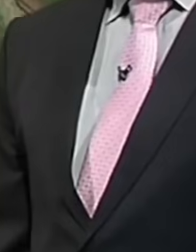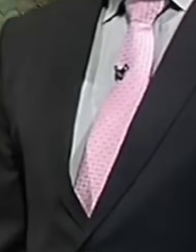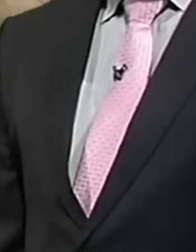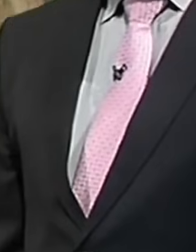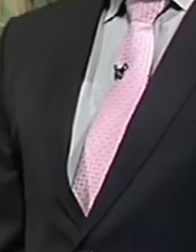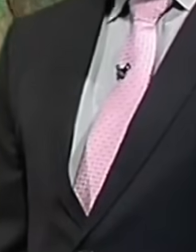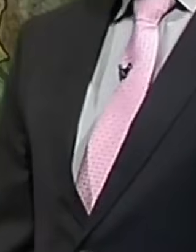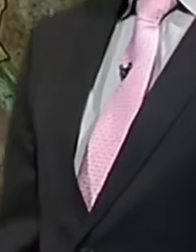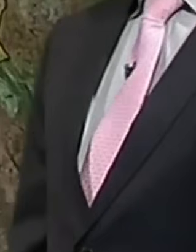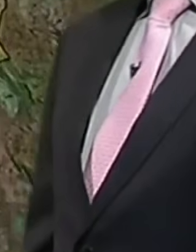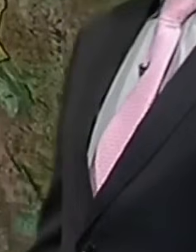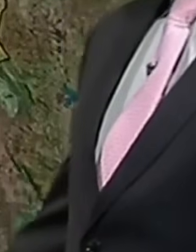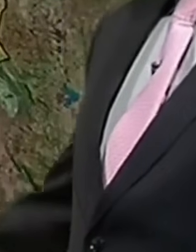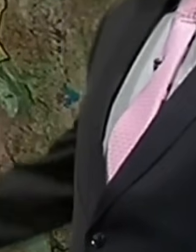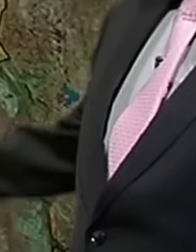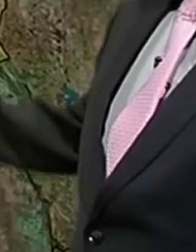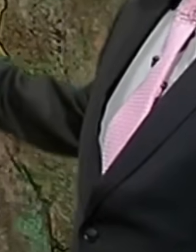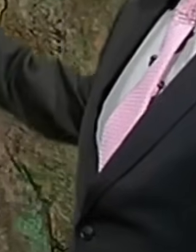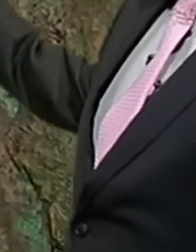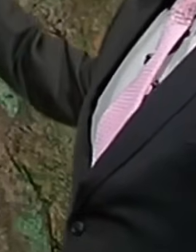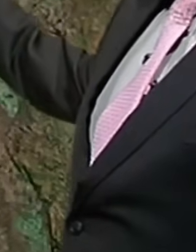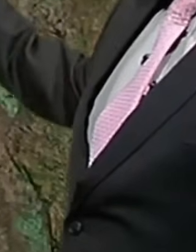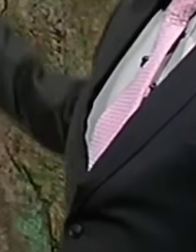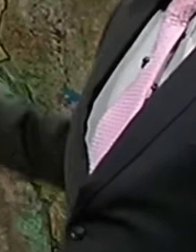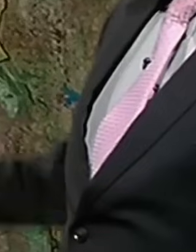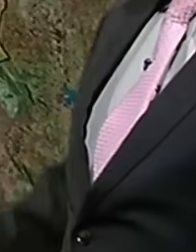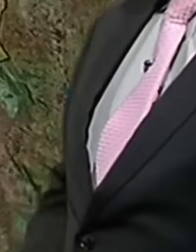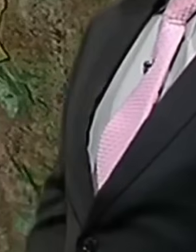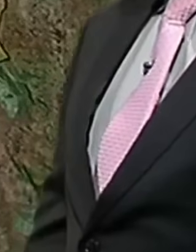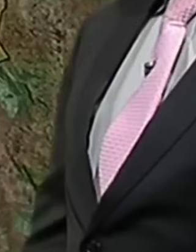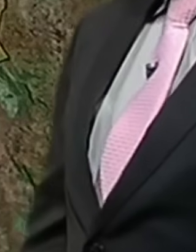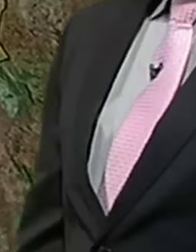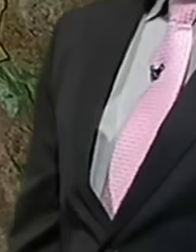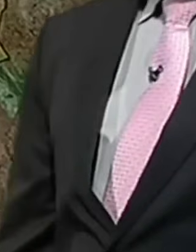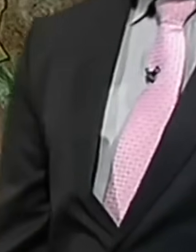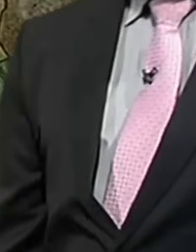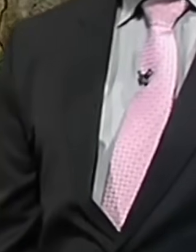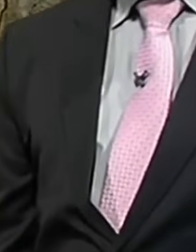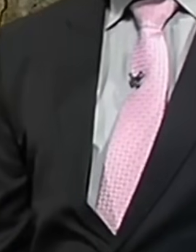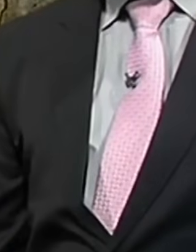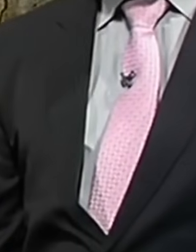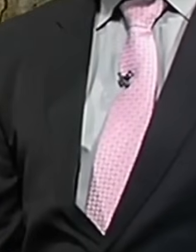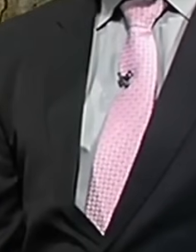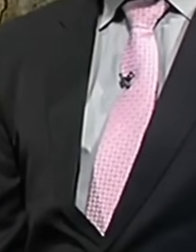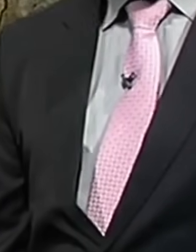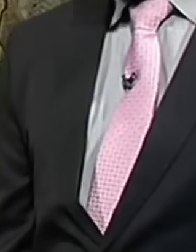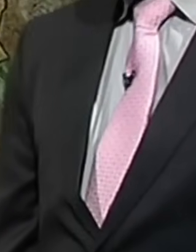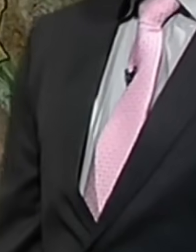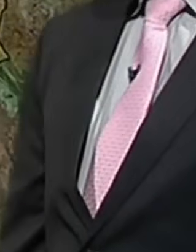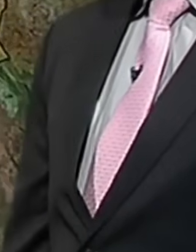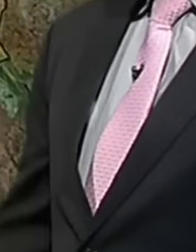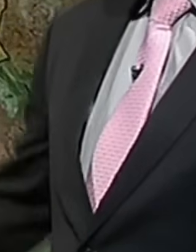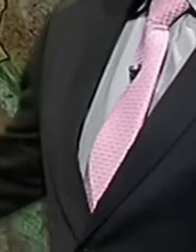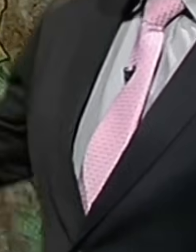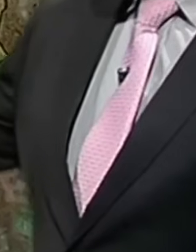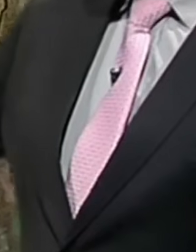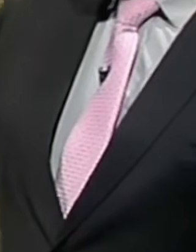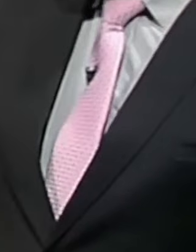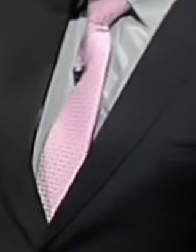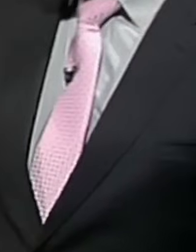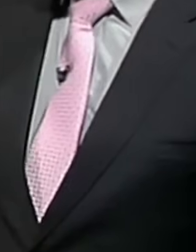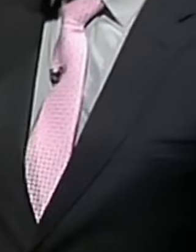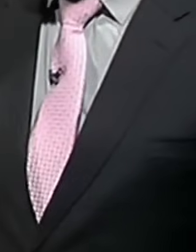ka haro province ya Mpumalanga go tla futhumela fela dikarolong tsena tse mabalane re shebile hore ka mane ka sekhukuza tefla tsa mashwa bile mtseletseng ntle le mono go be le maemo a